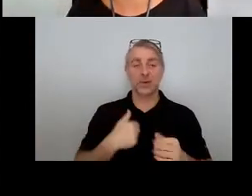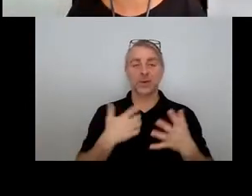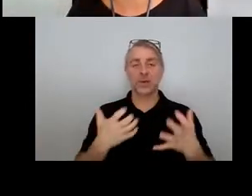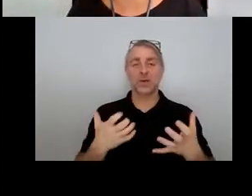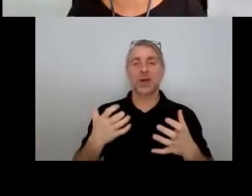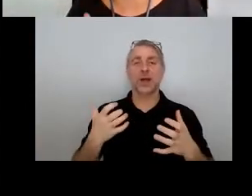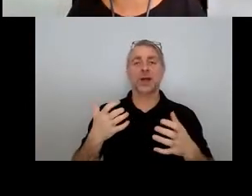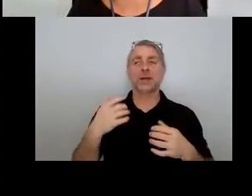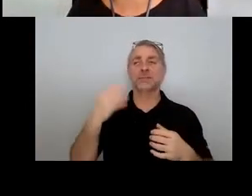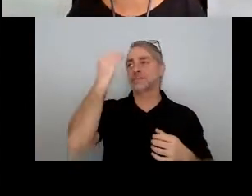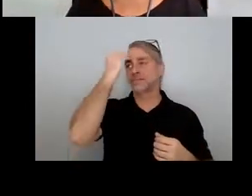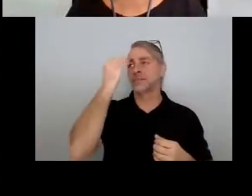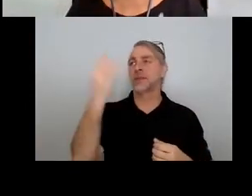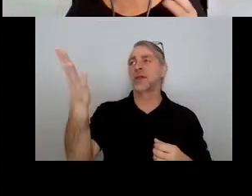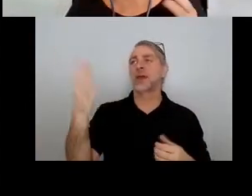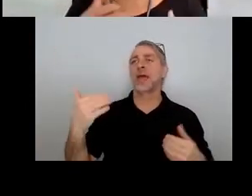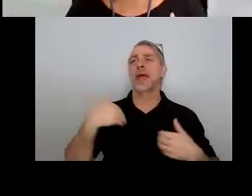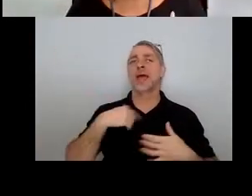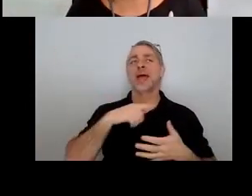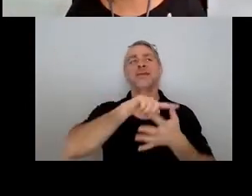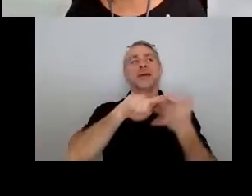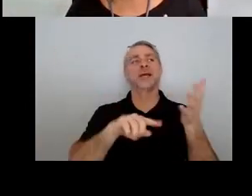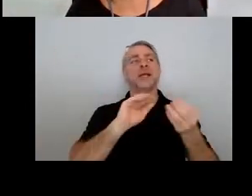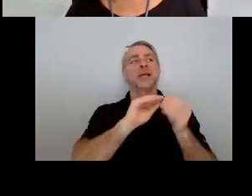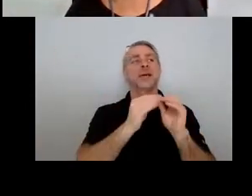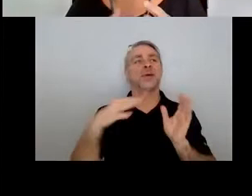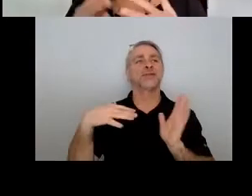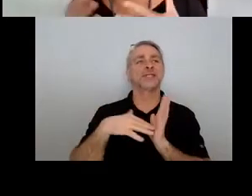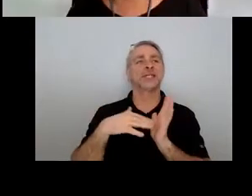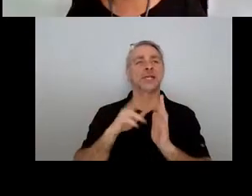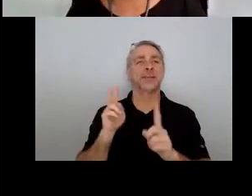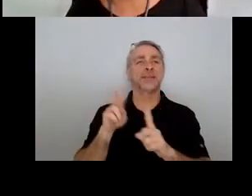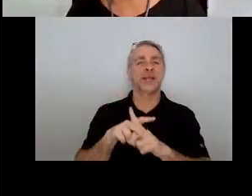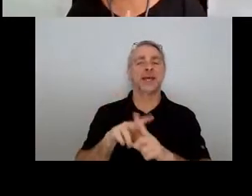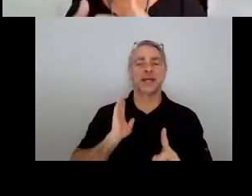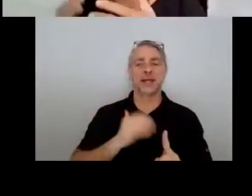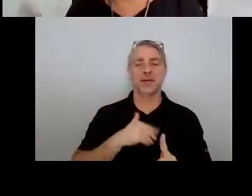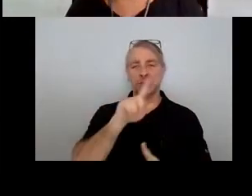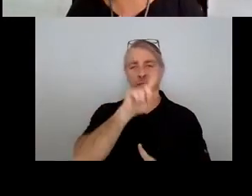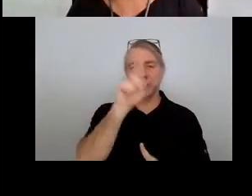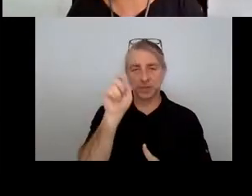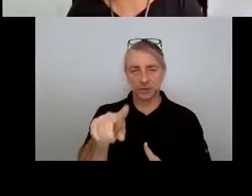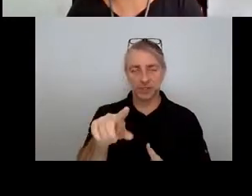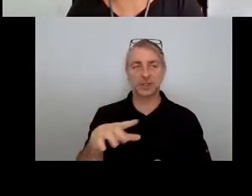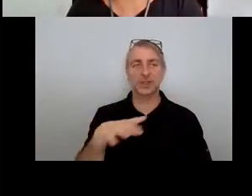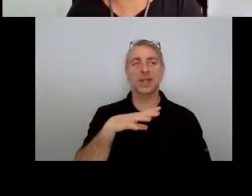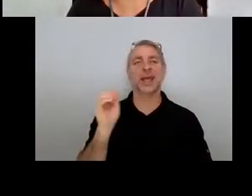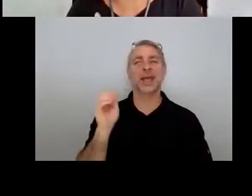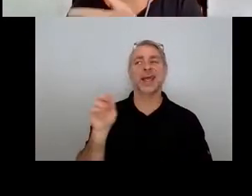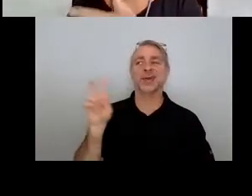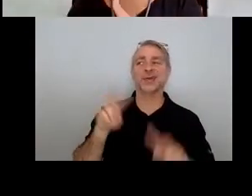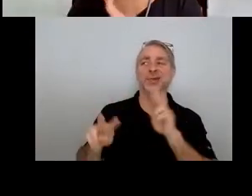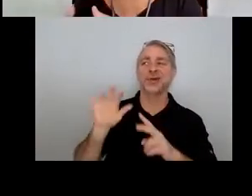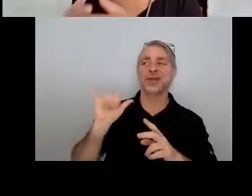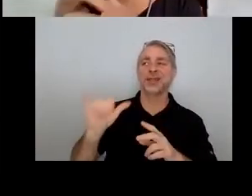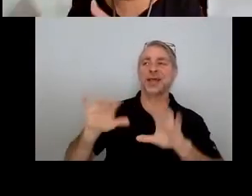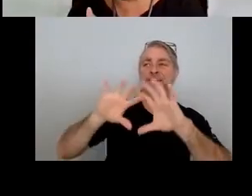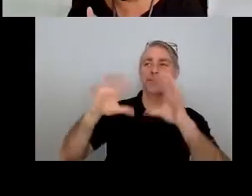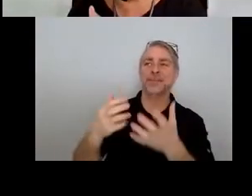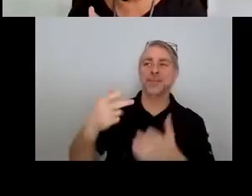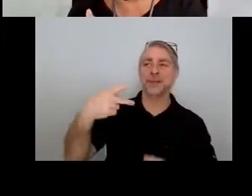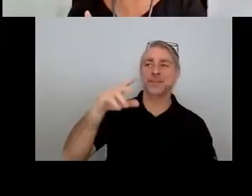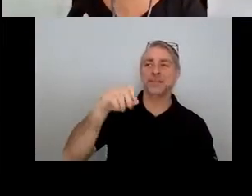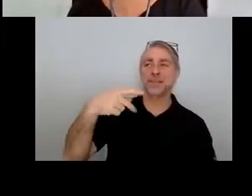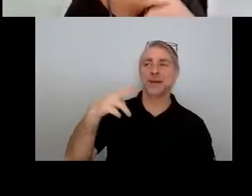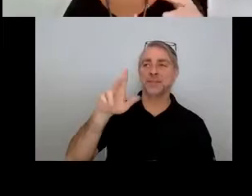are relevant to this question. They are looking at this set of population that has, these